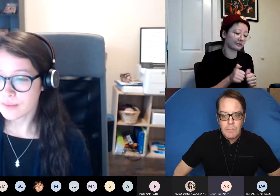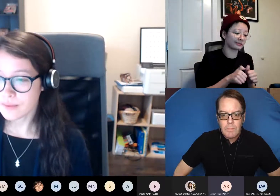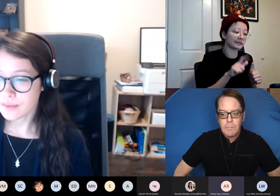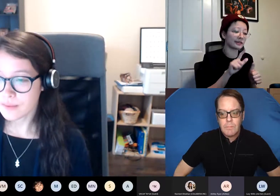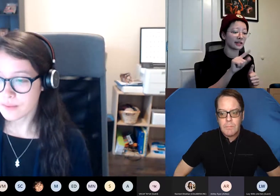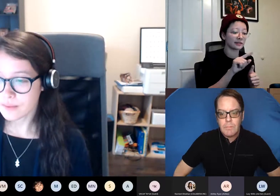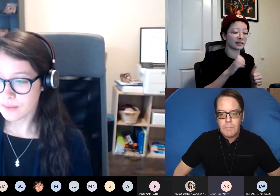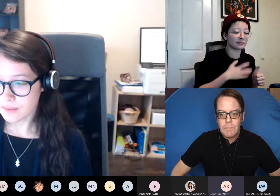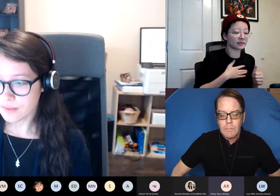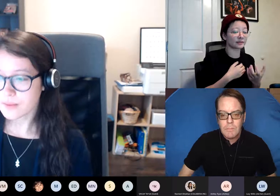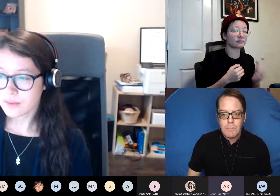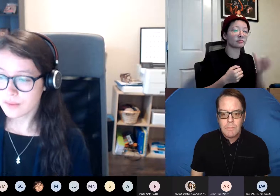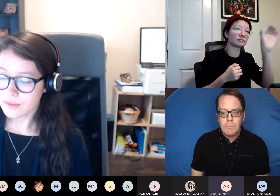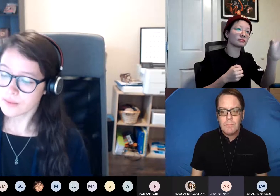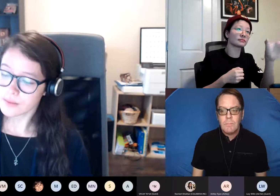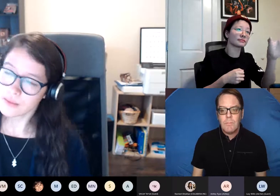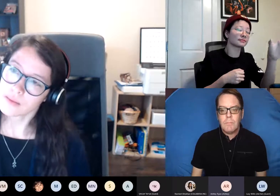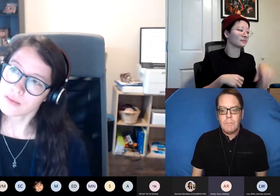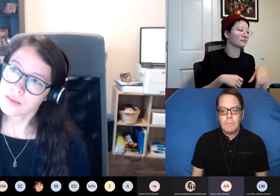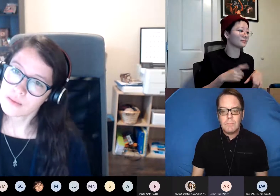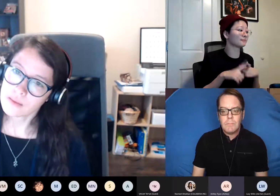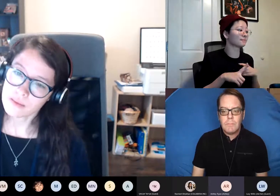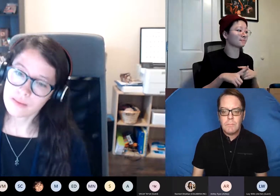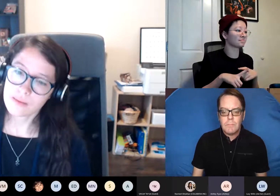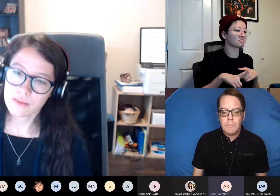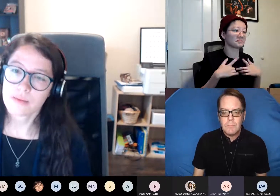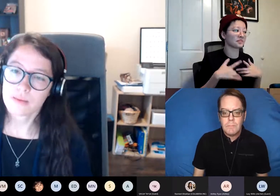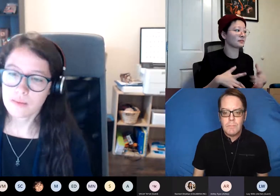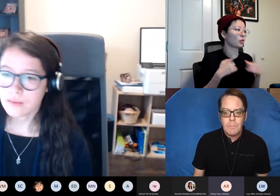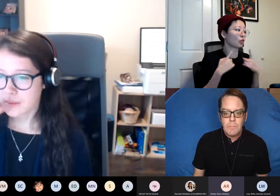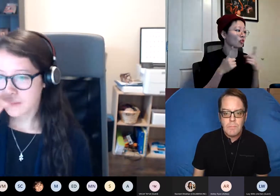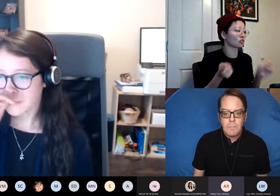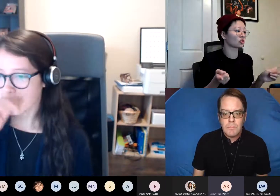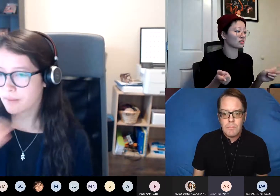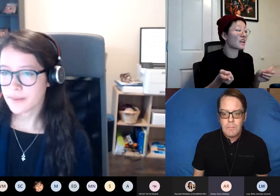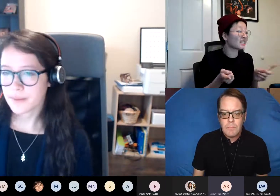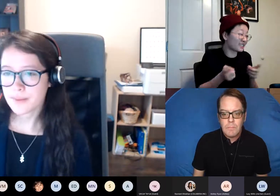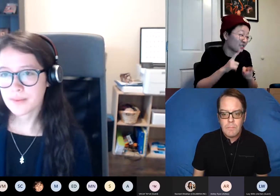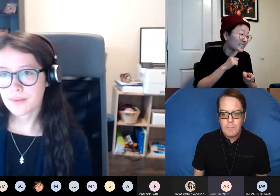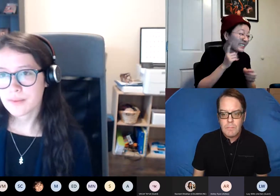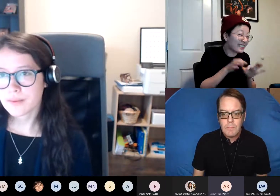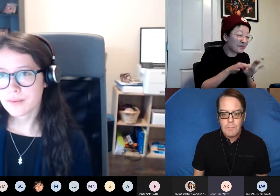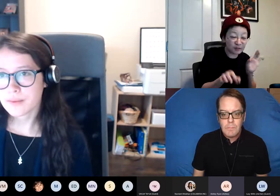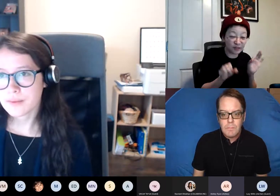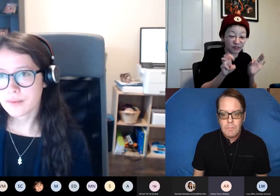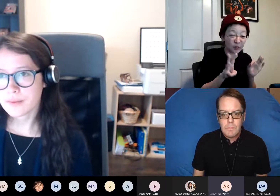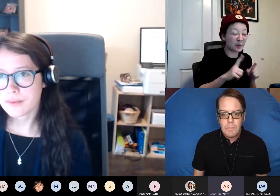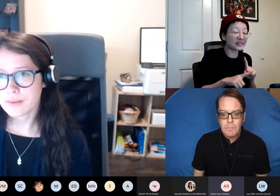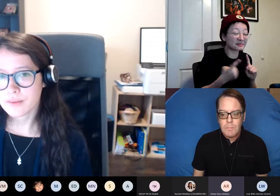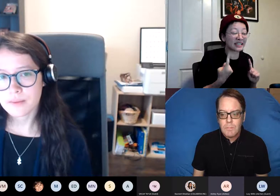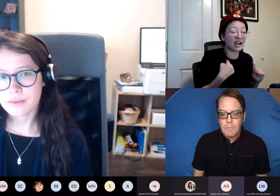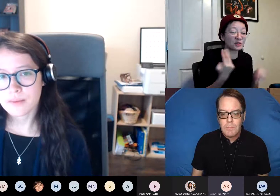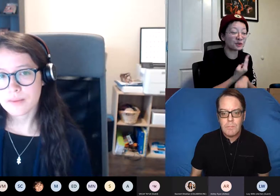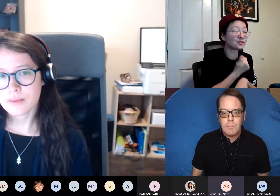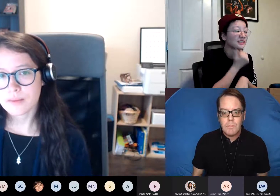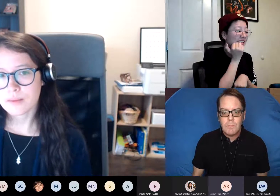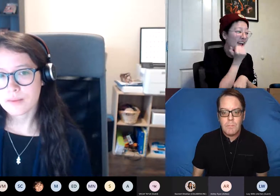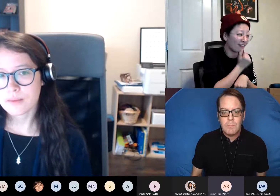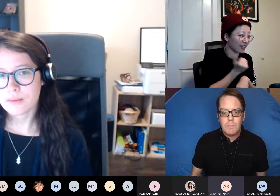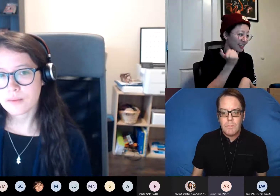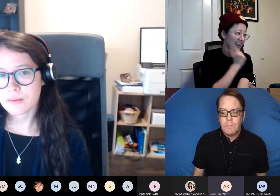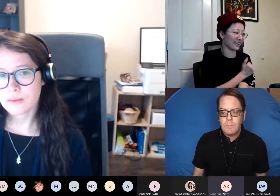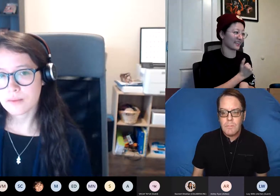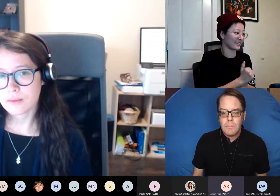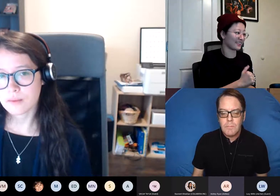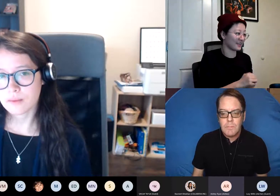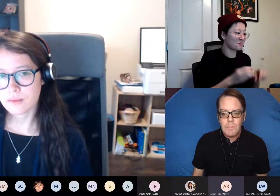and they have forgotten a sign for something, they can use this app to enlarge what they're saying to me. Or if me going to a coffee shop wants